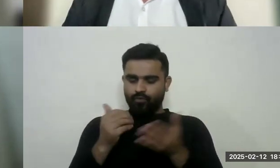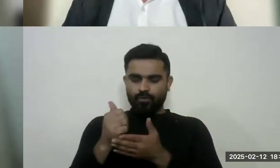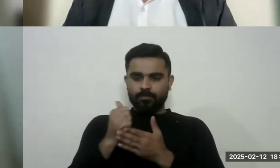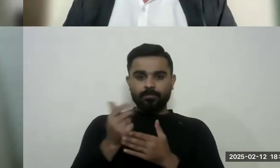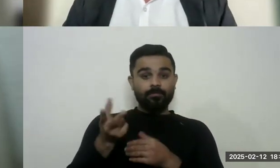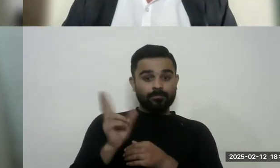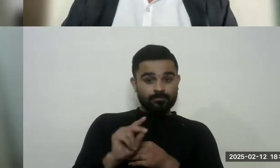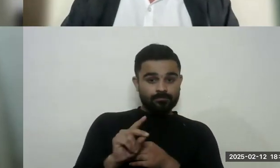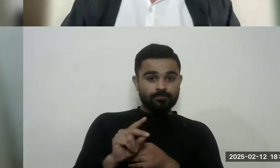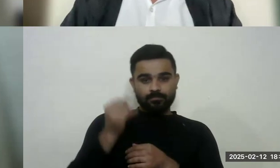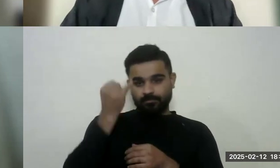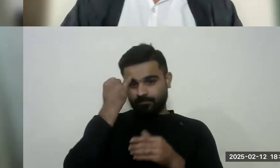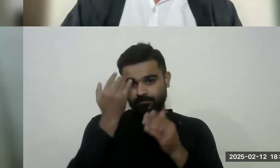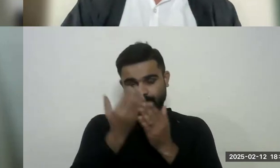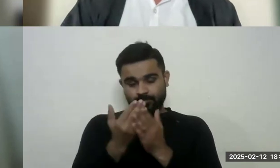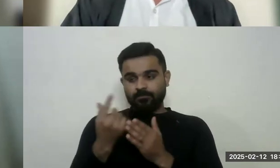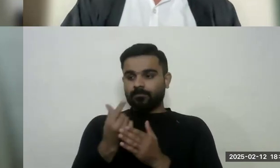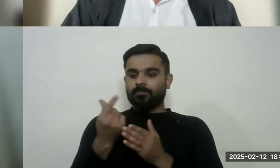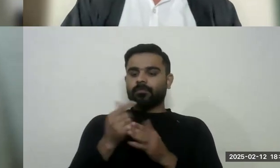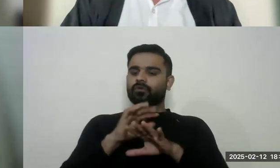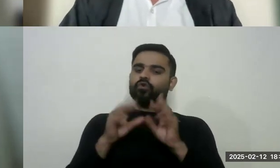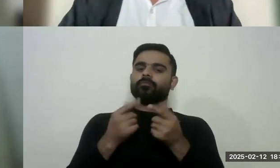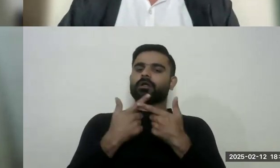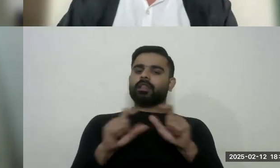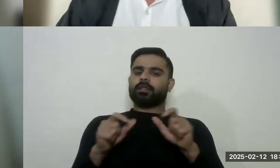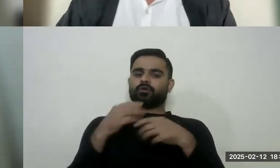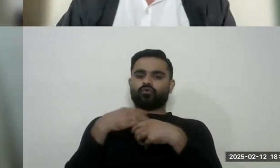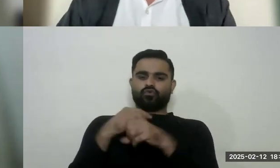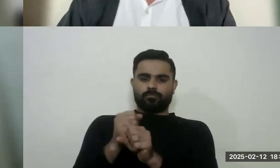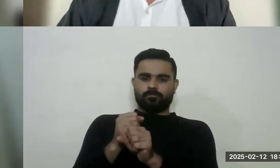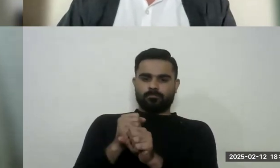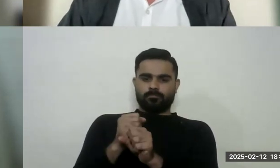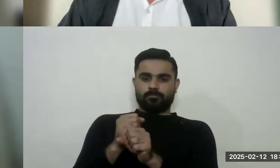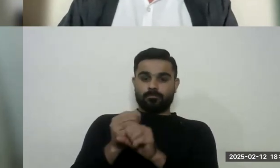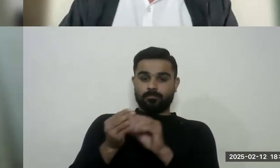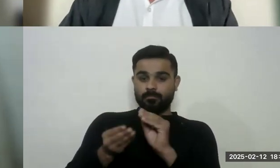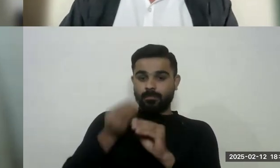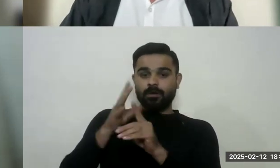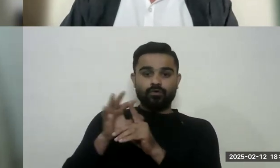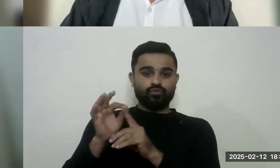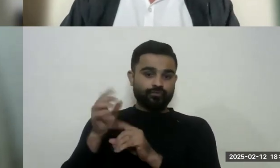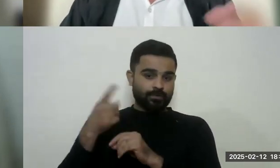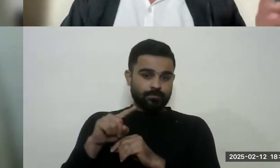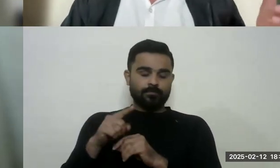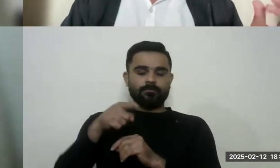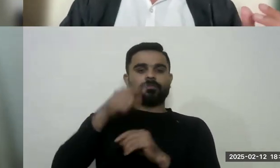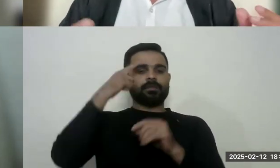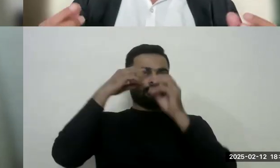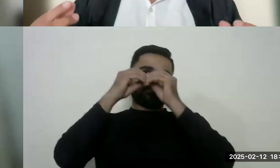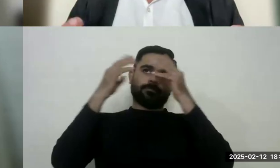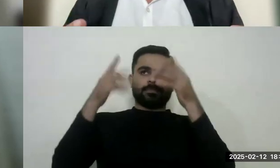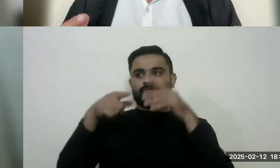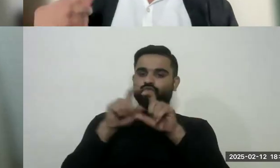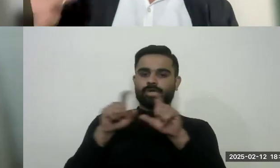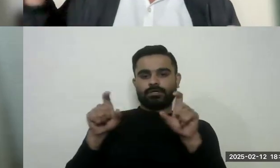Again, the idea is using the entire linguistic repertoire and enhancing it. All right. So imagine that you have a